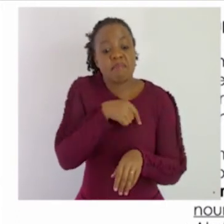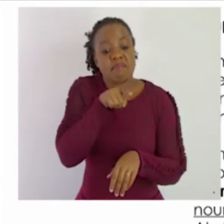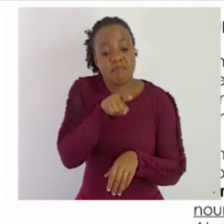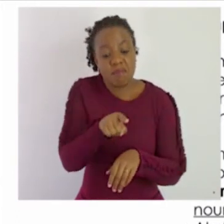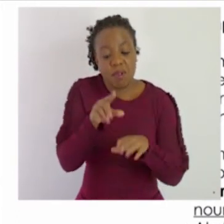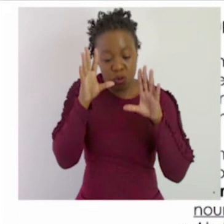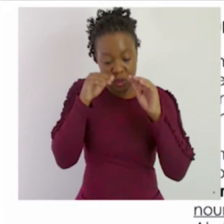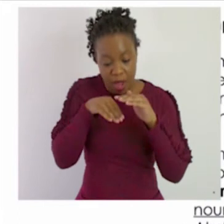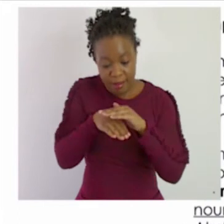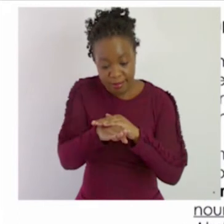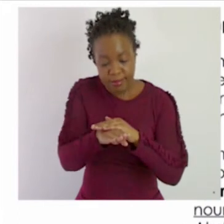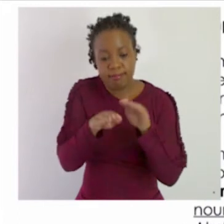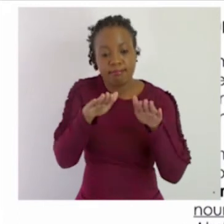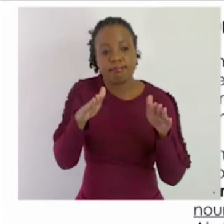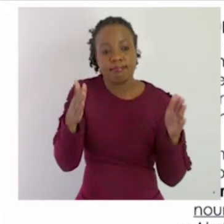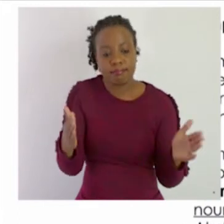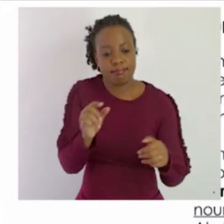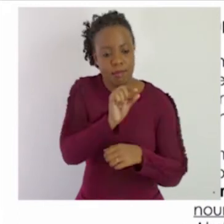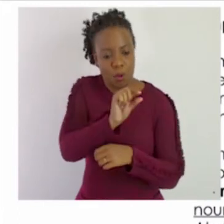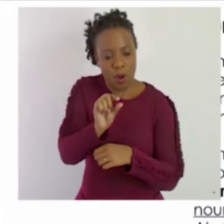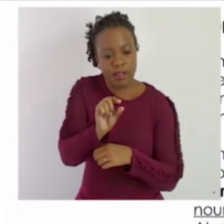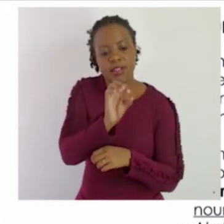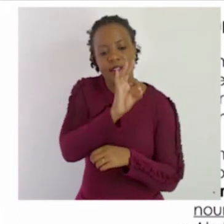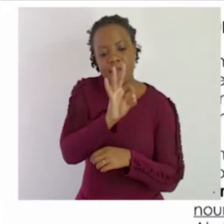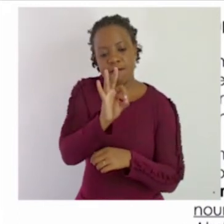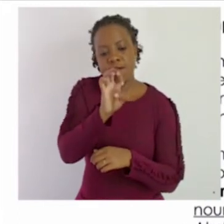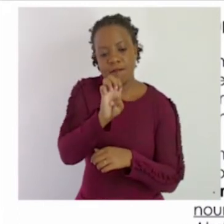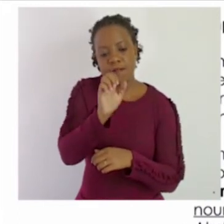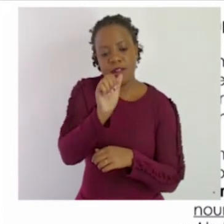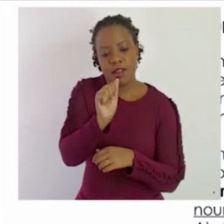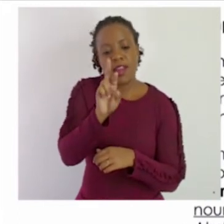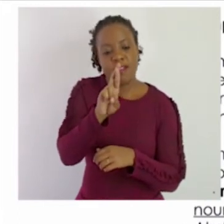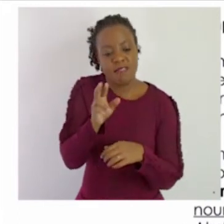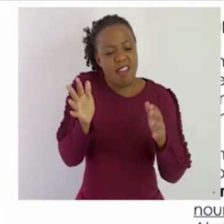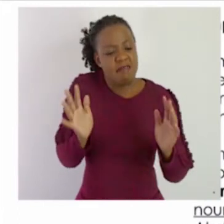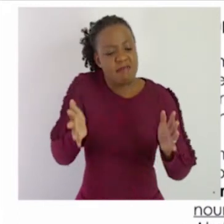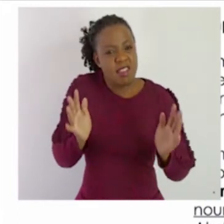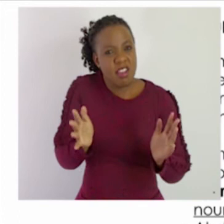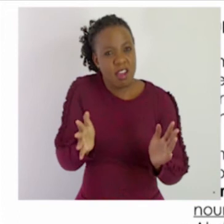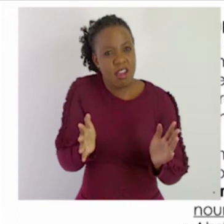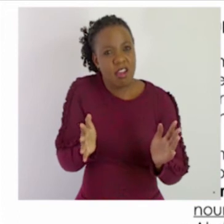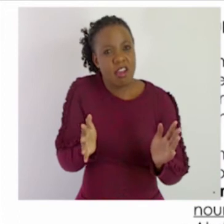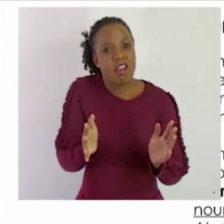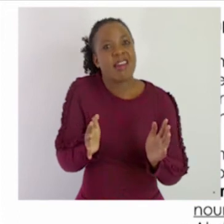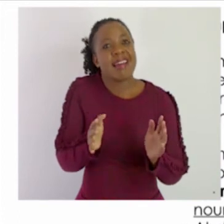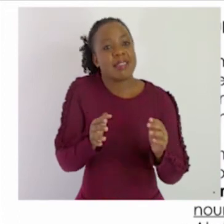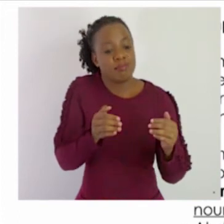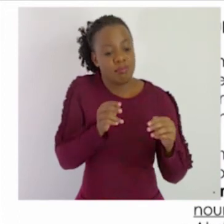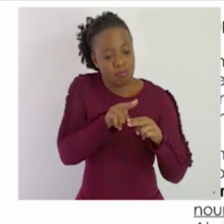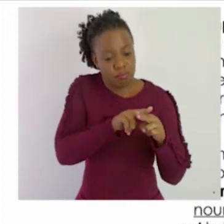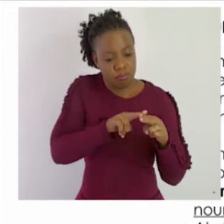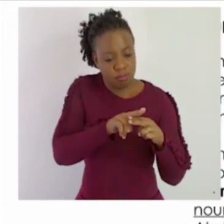the word fear is an abstract noun which has been used at the beginning of the sentence. So